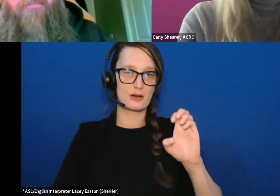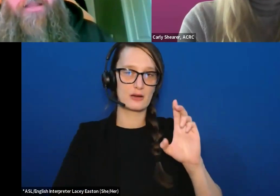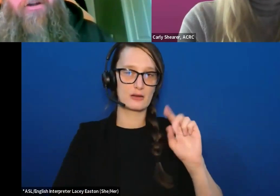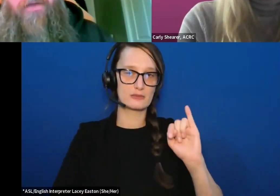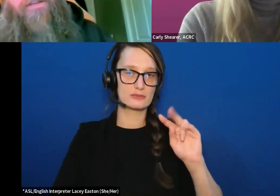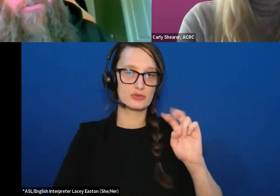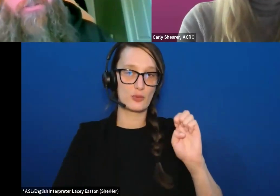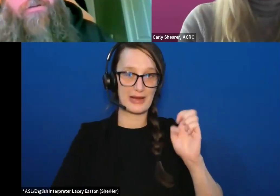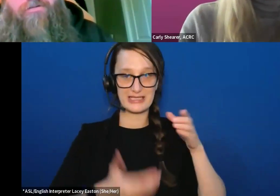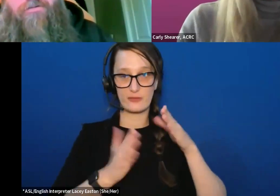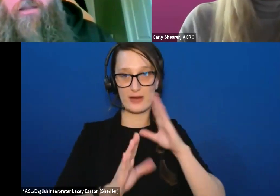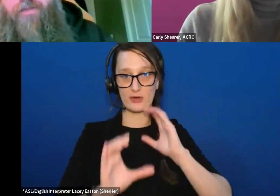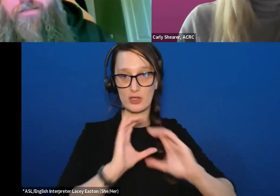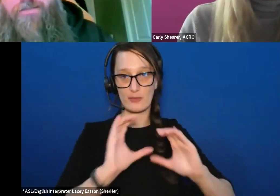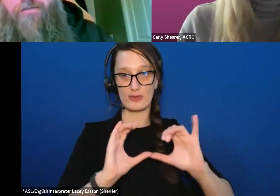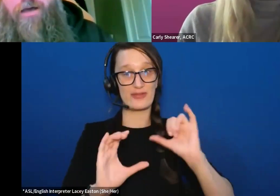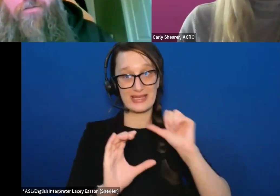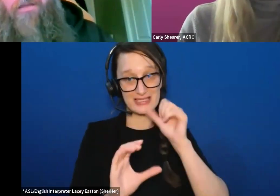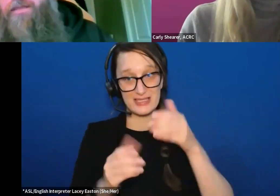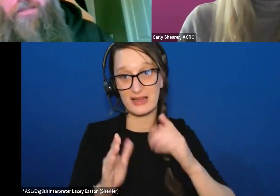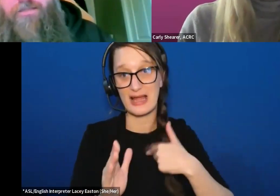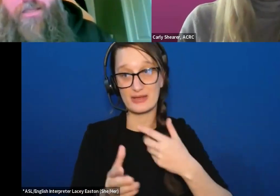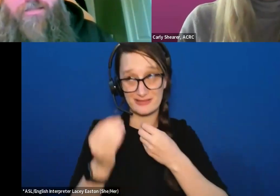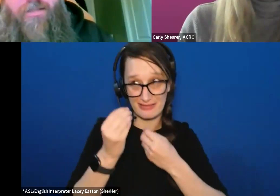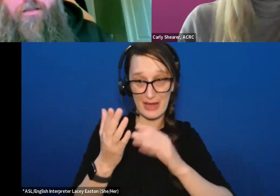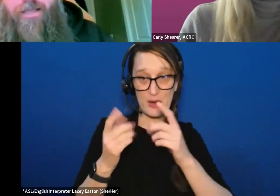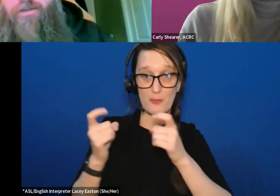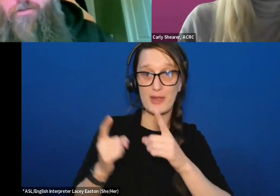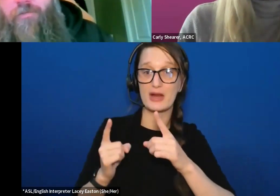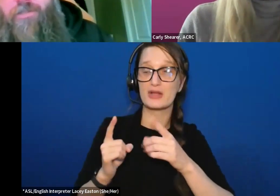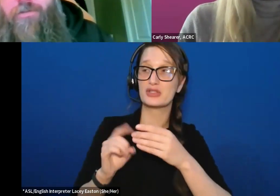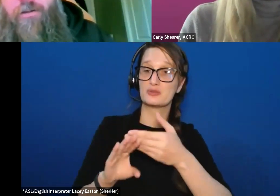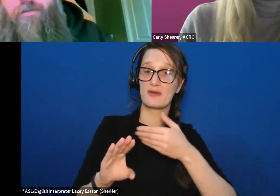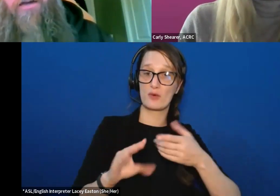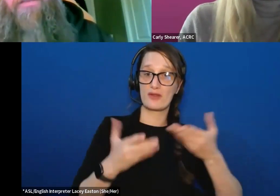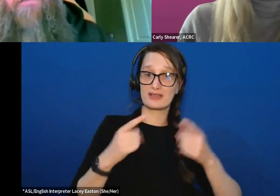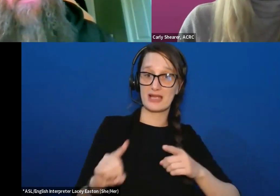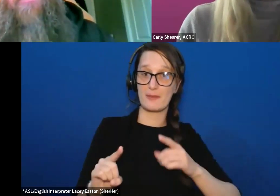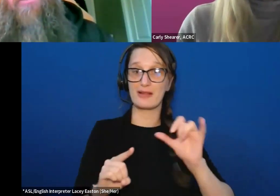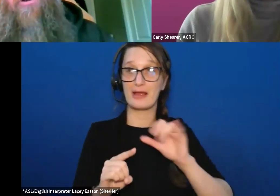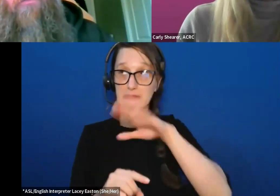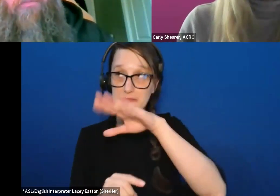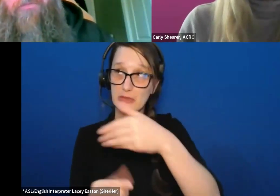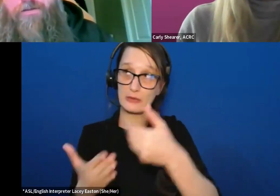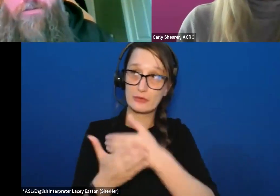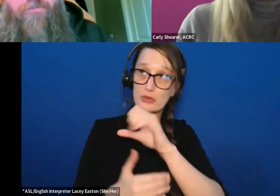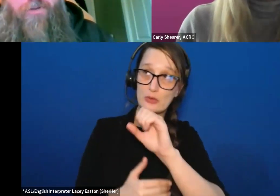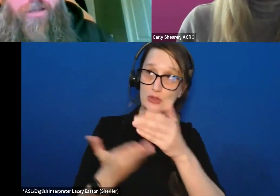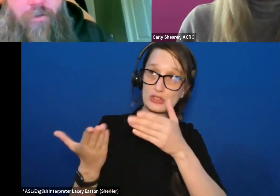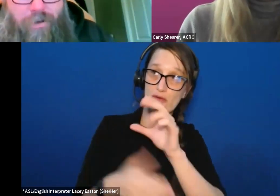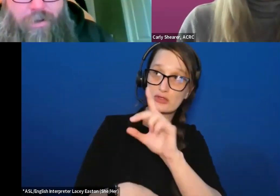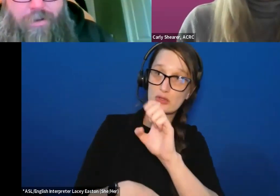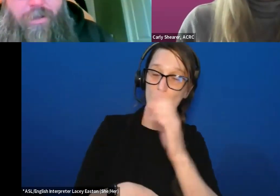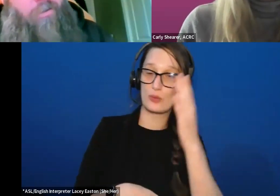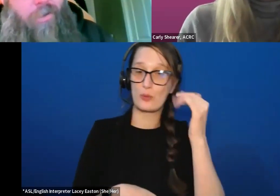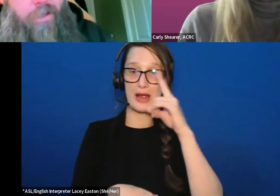spend time letting our managers know in advance about these things that are like new service codes that are coming out because our providers